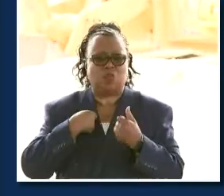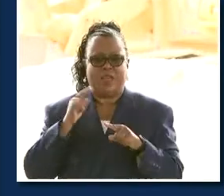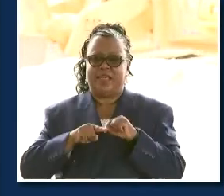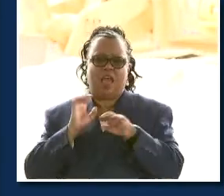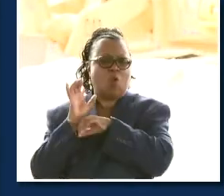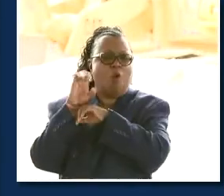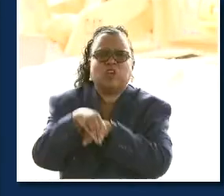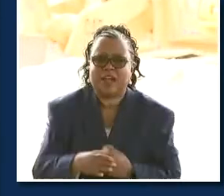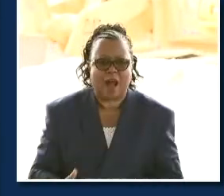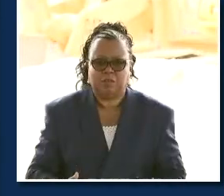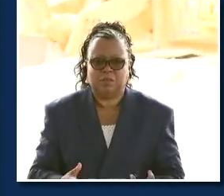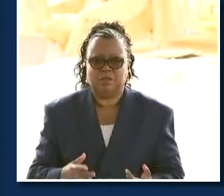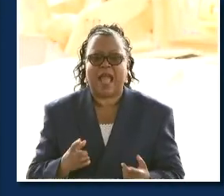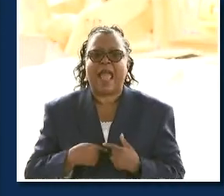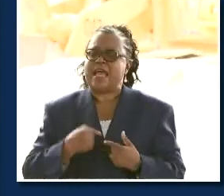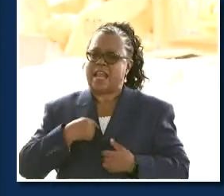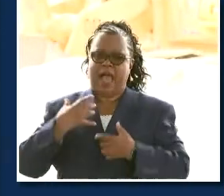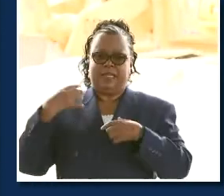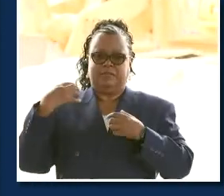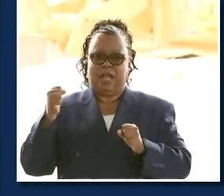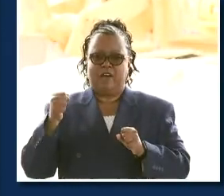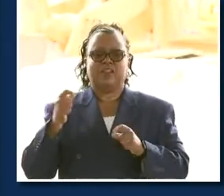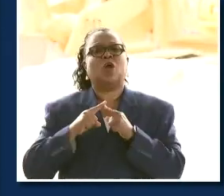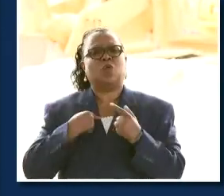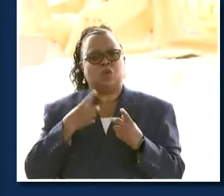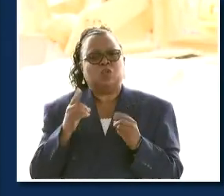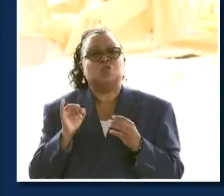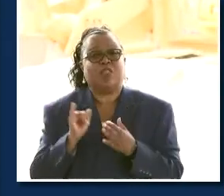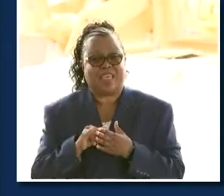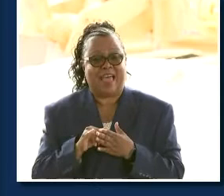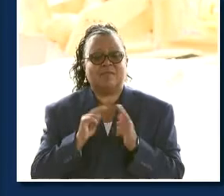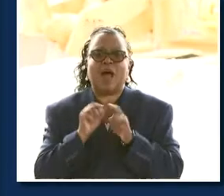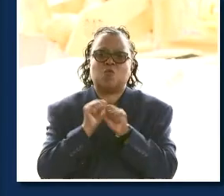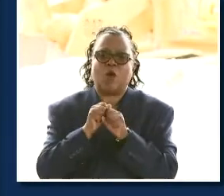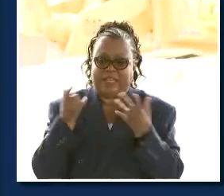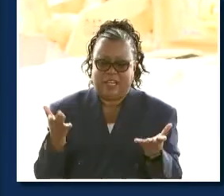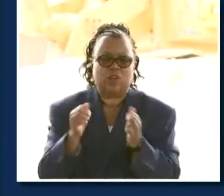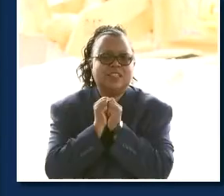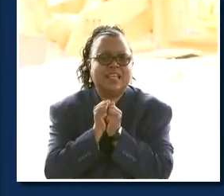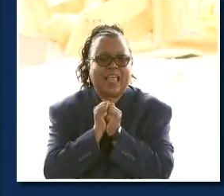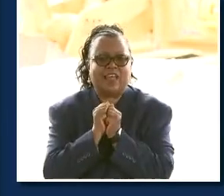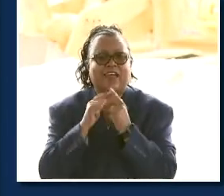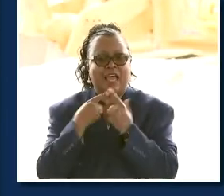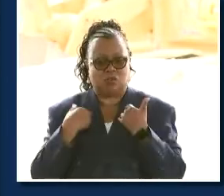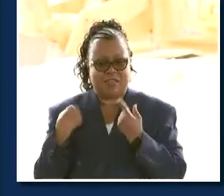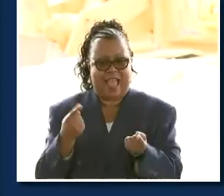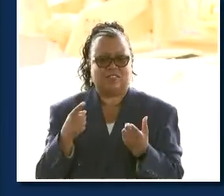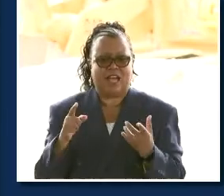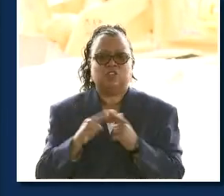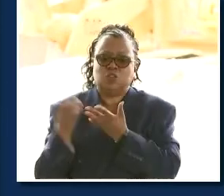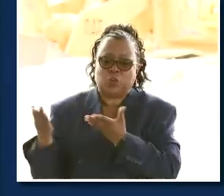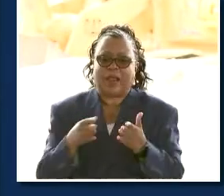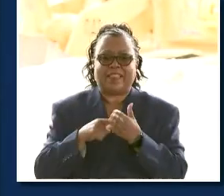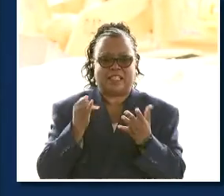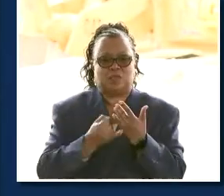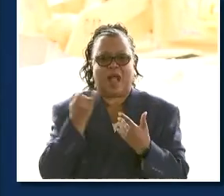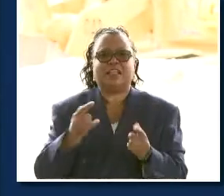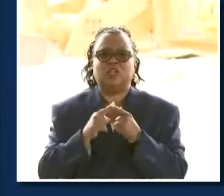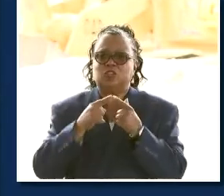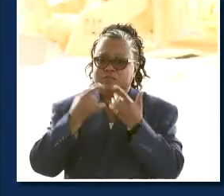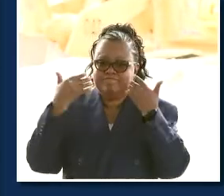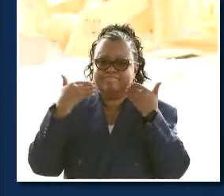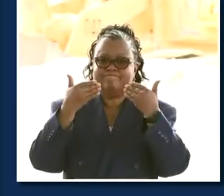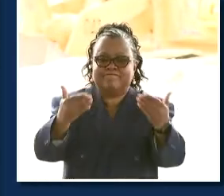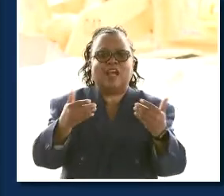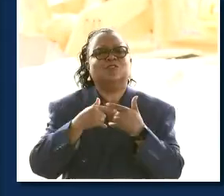can't overcome. And I am confident that we will do that by working here together, as we have done, to bring this project to